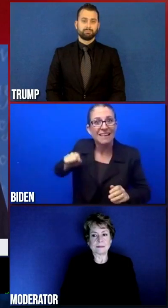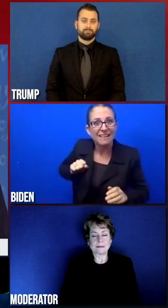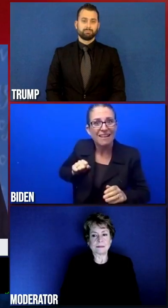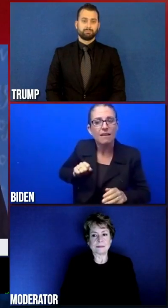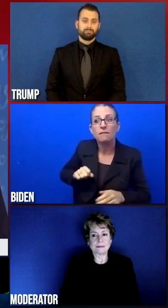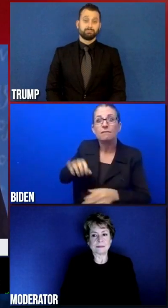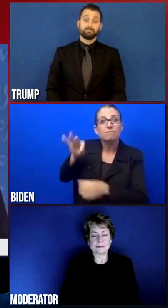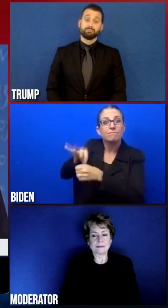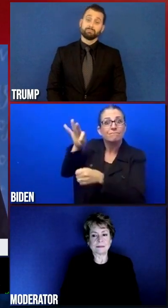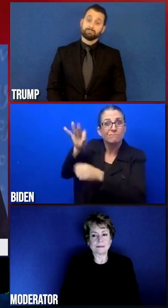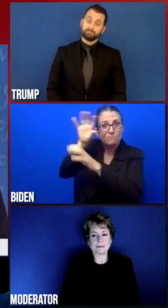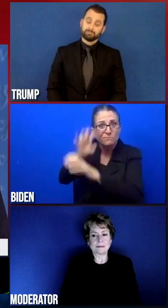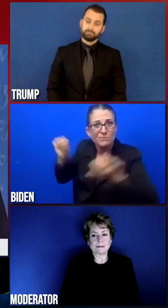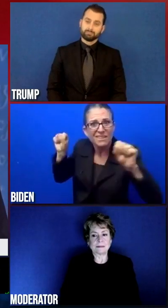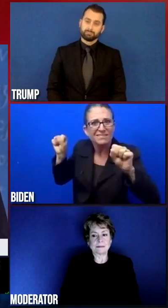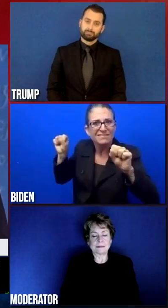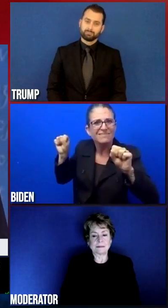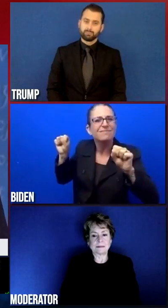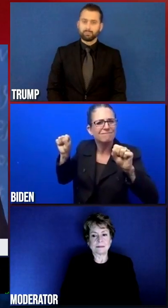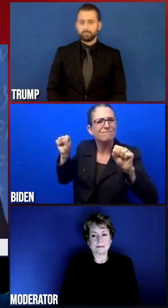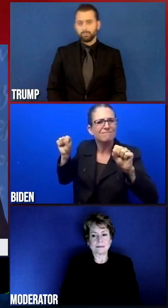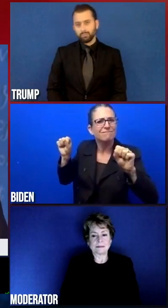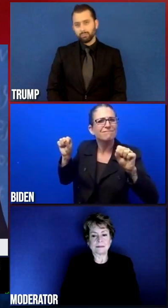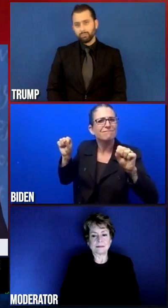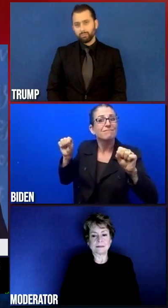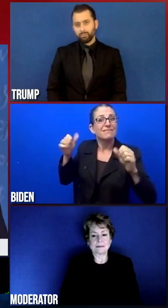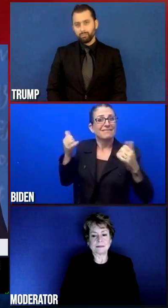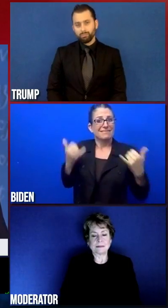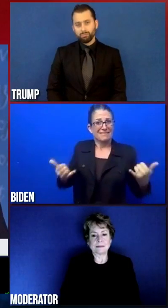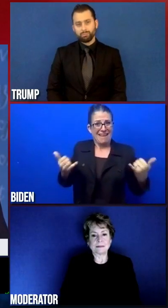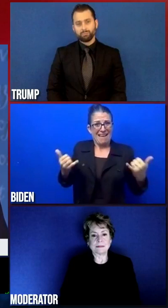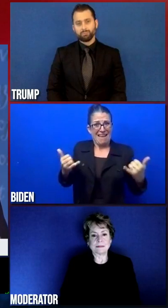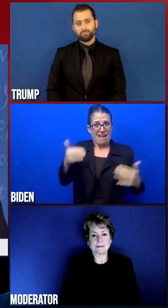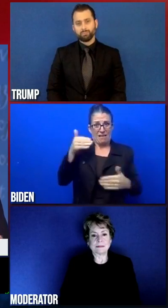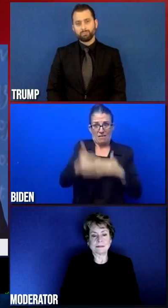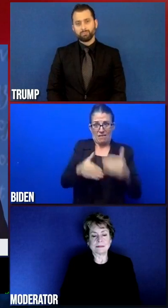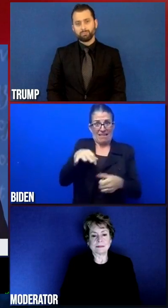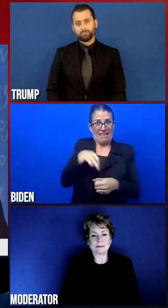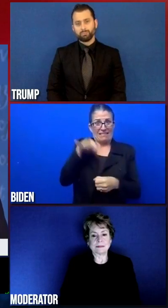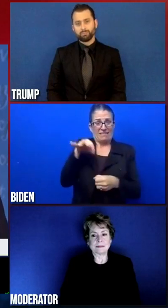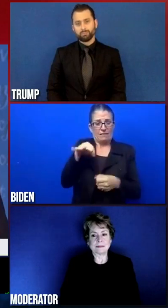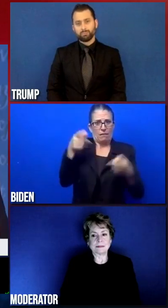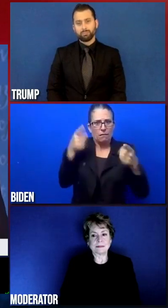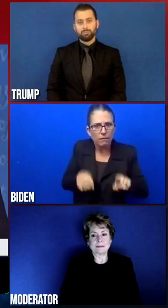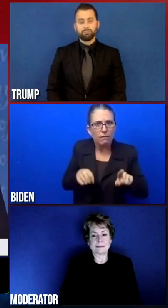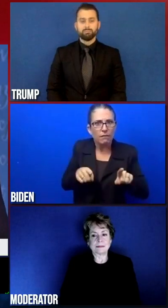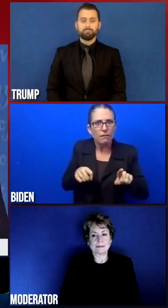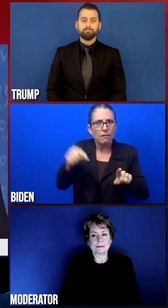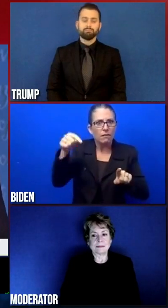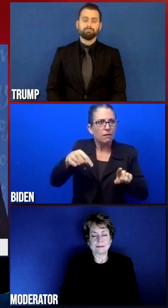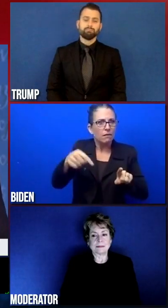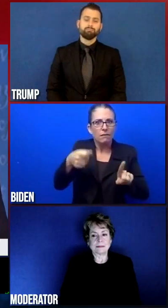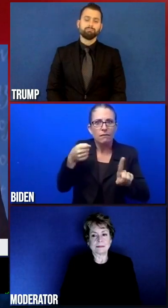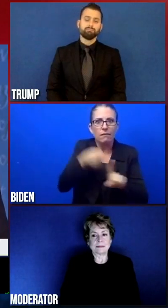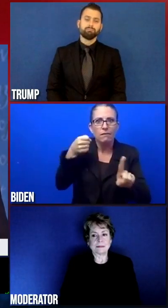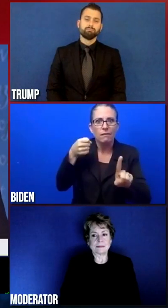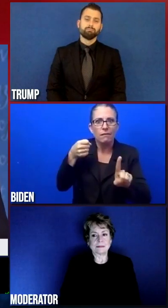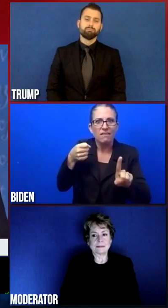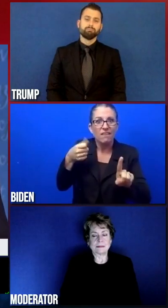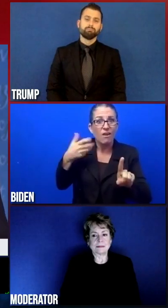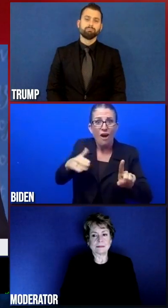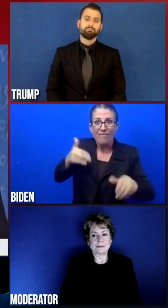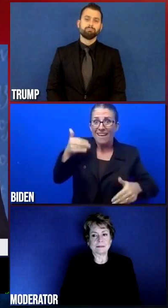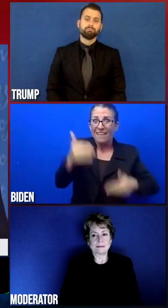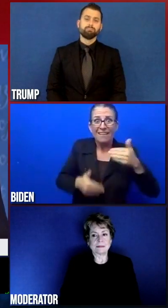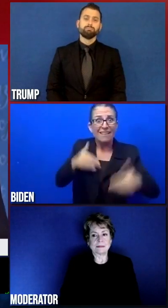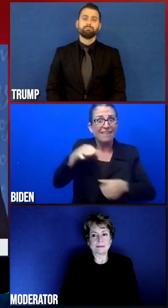we're in the middle of an election already. The election has already started. Tens of thousands of people have already voted. And so the thing that